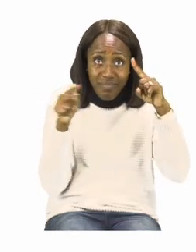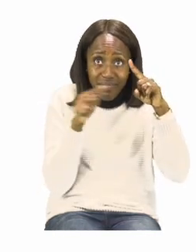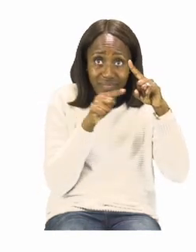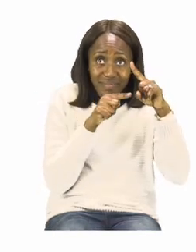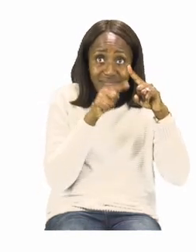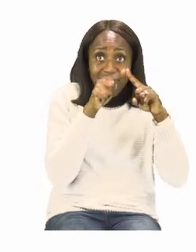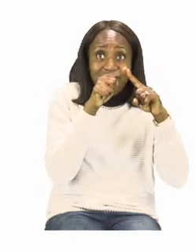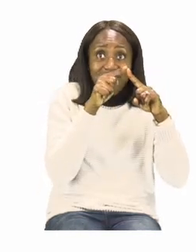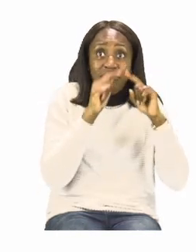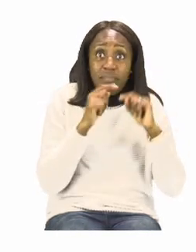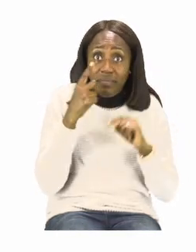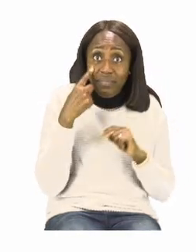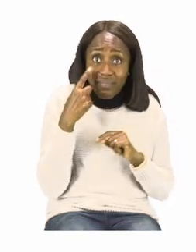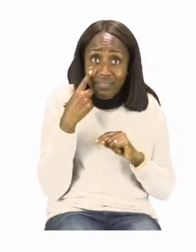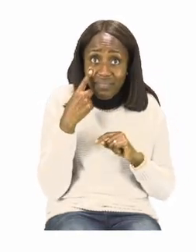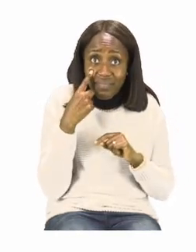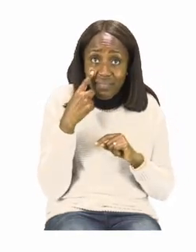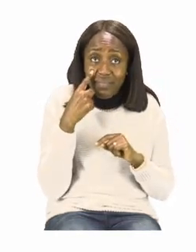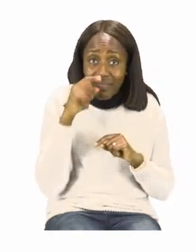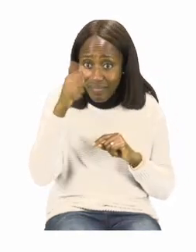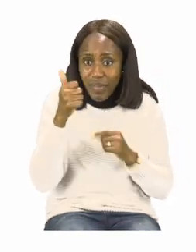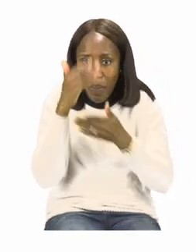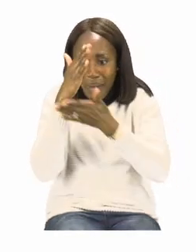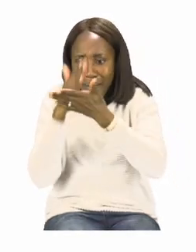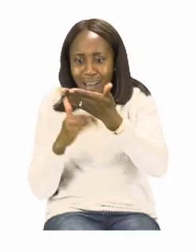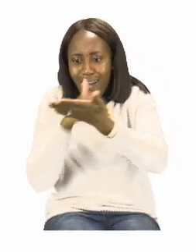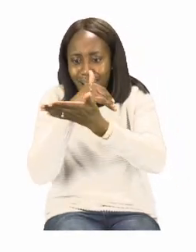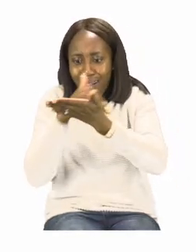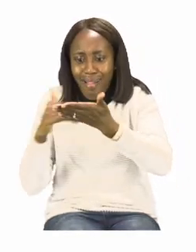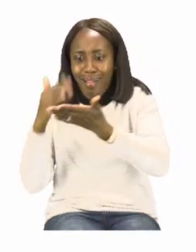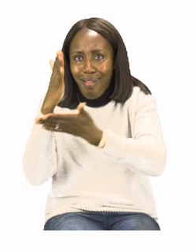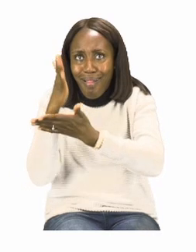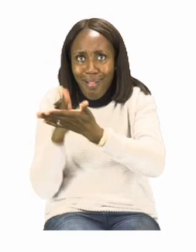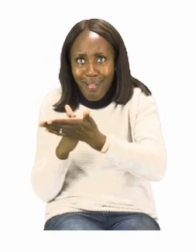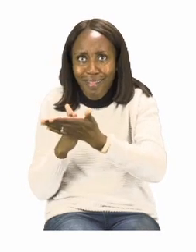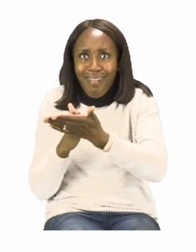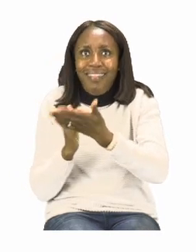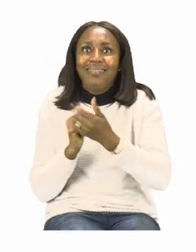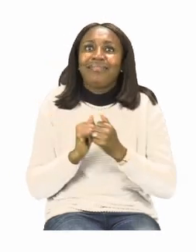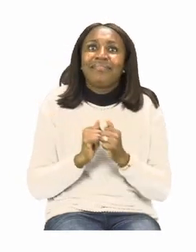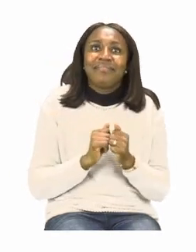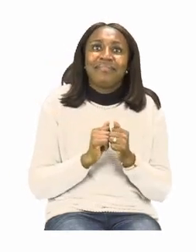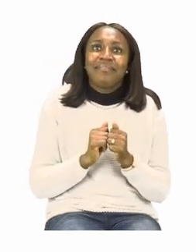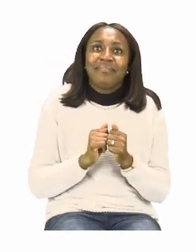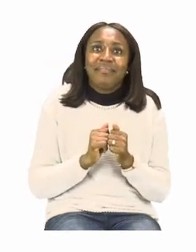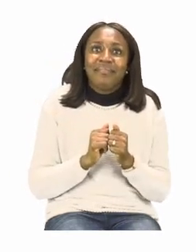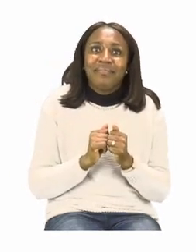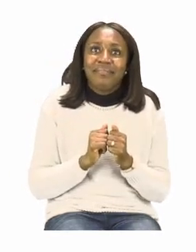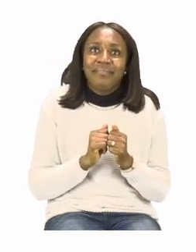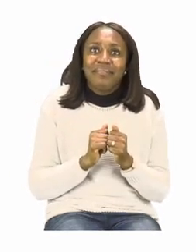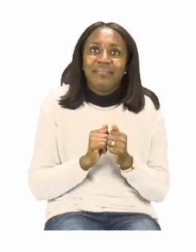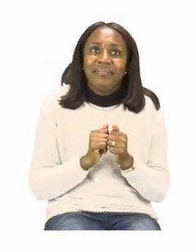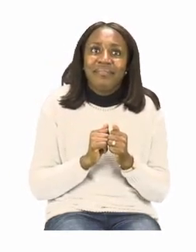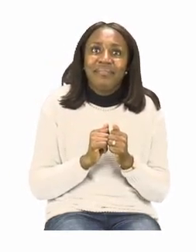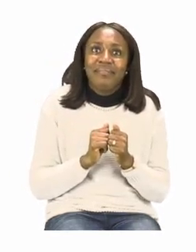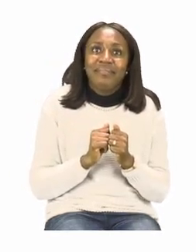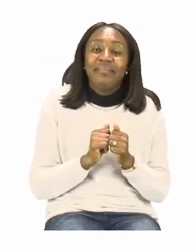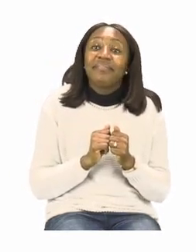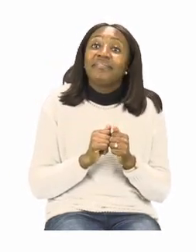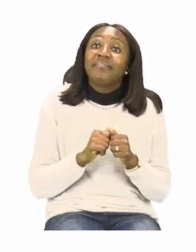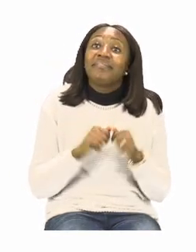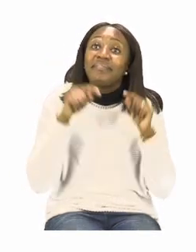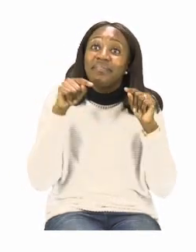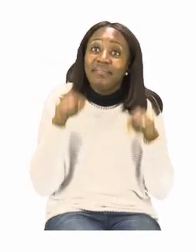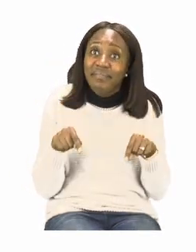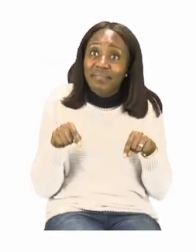a triangle. And they're using triangles as well to do the same. So you can see